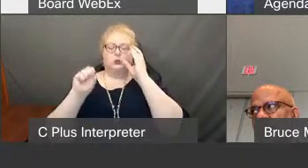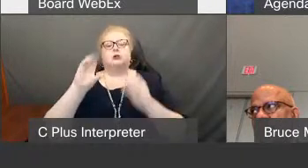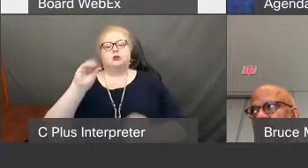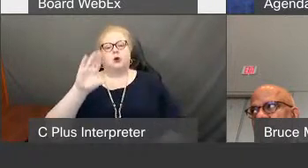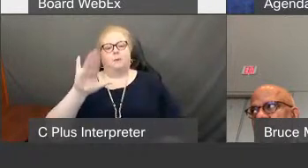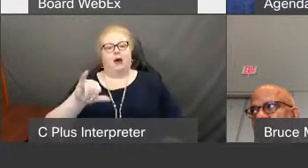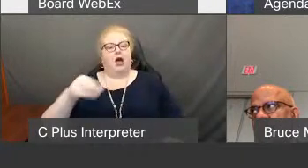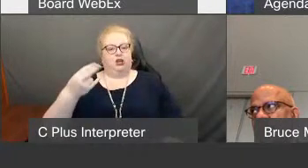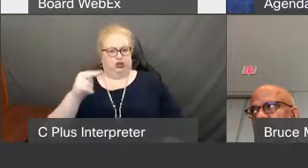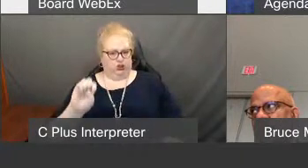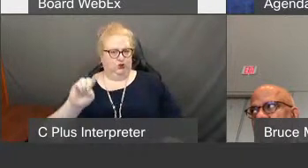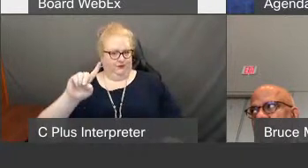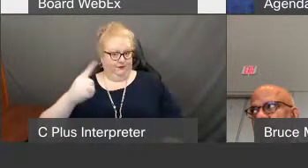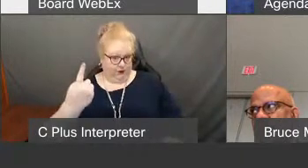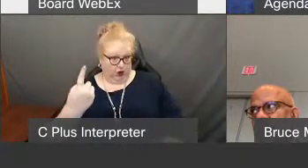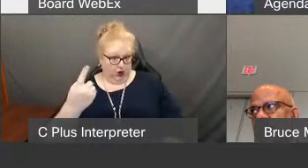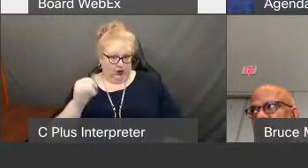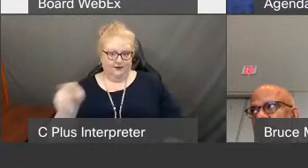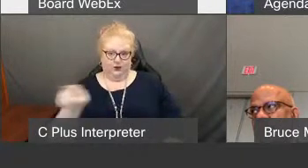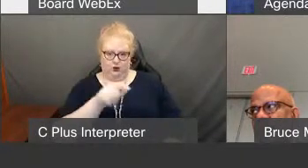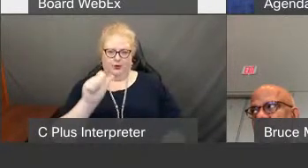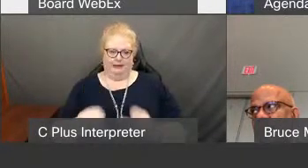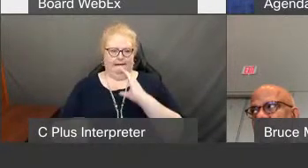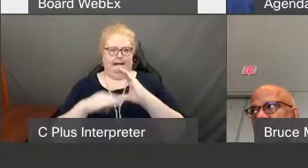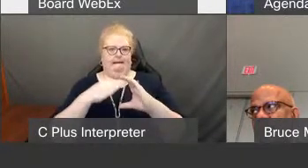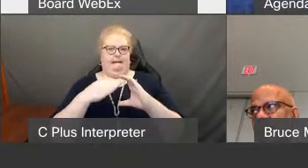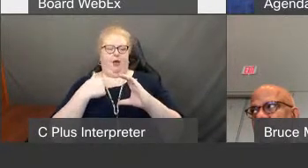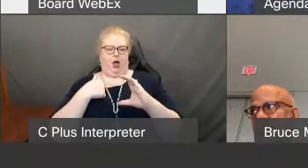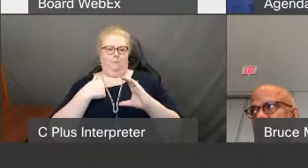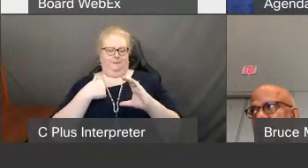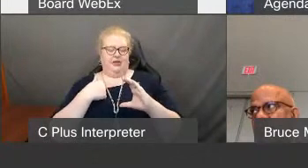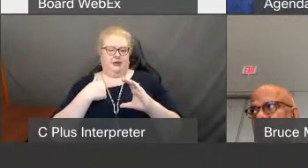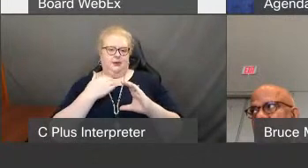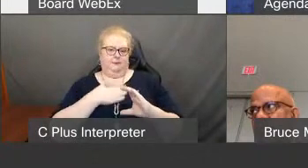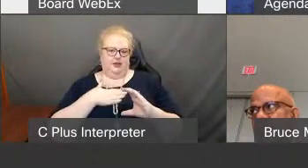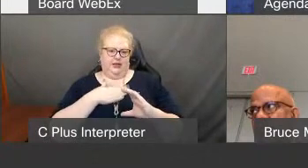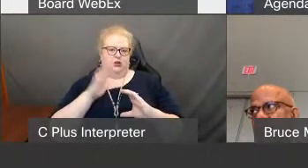the 1st, if every board member can email me, and I'll get that to